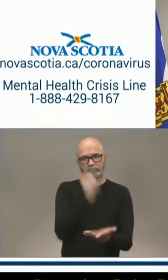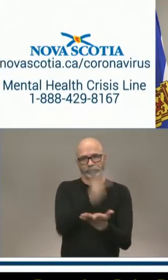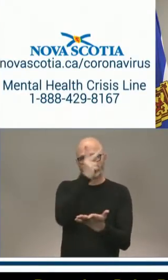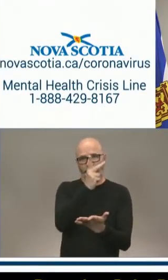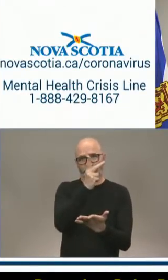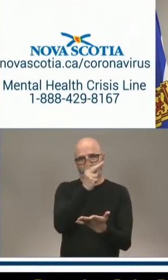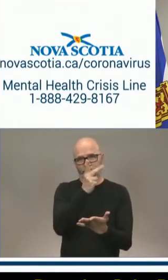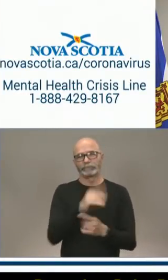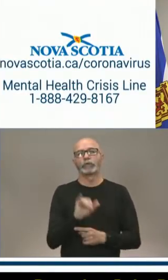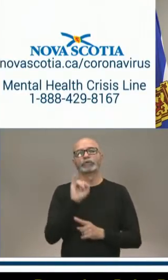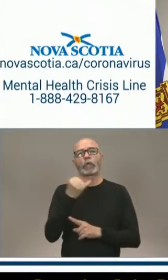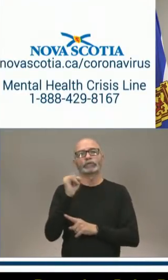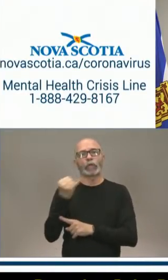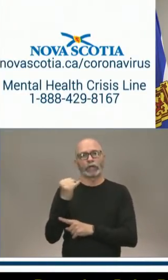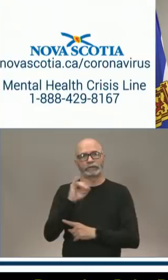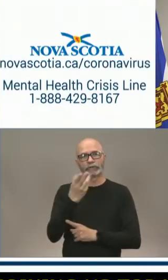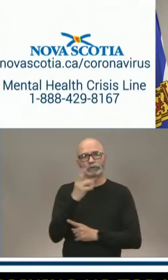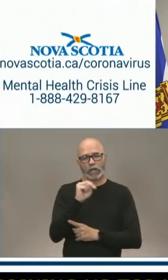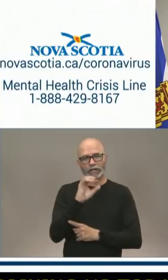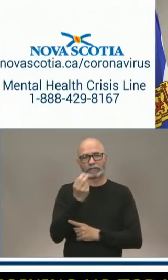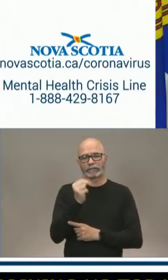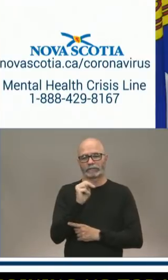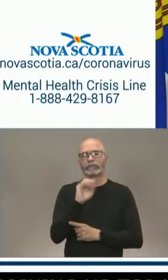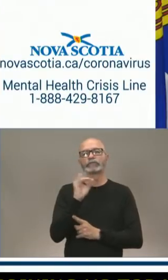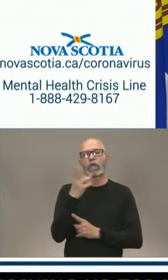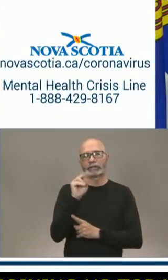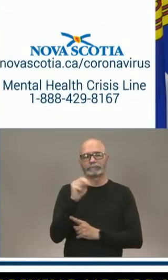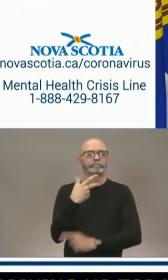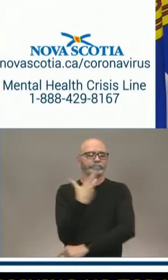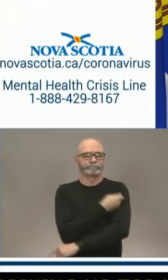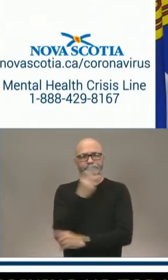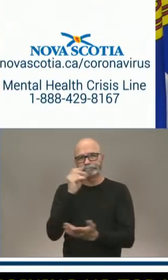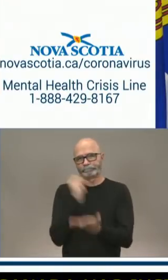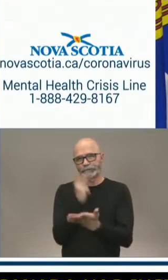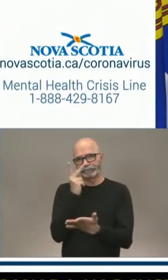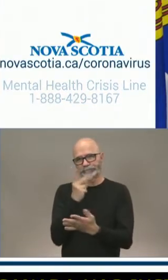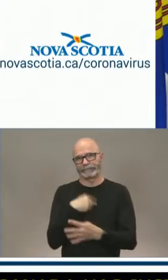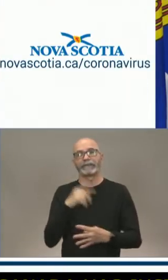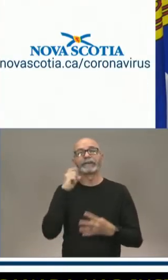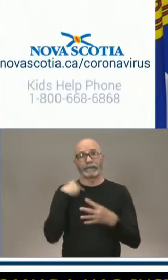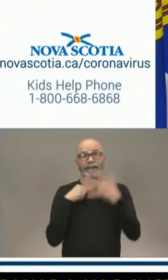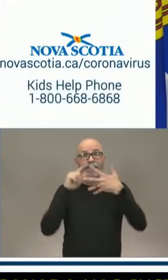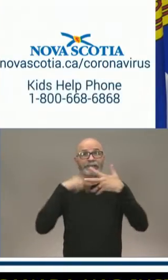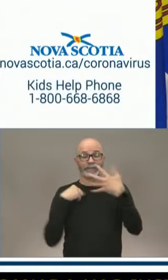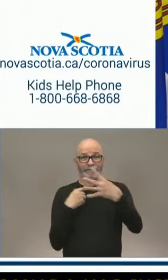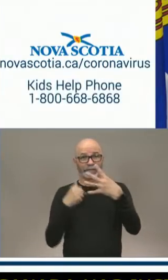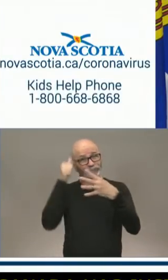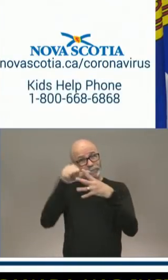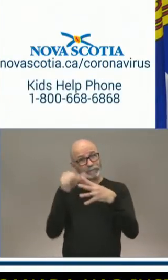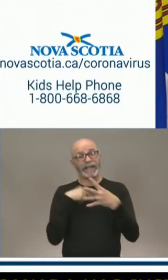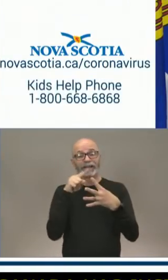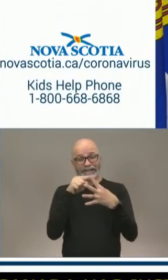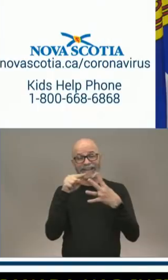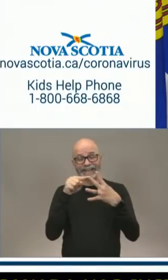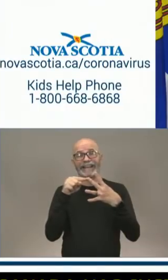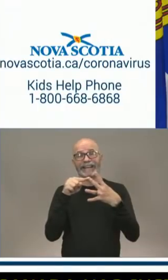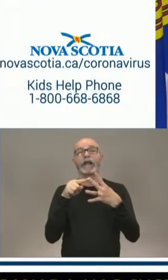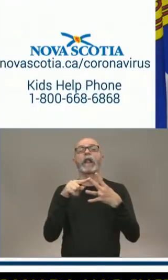Canada. This is the fourth vaccine to receive approval, and it is a positive step forward on the vaccine rollout